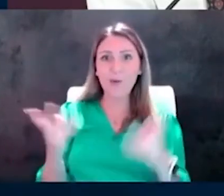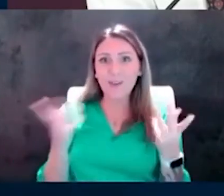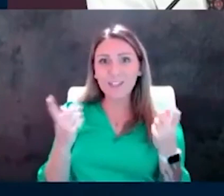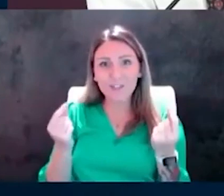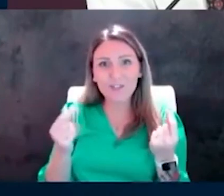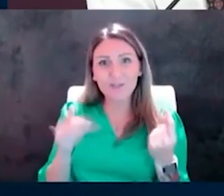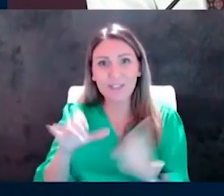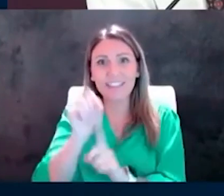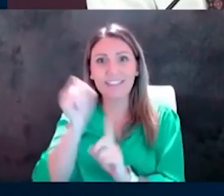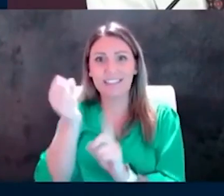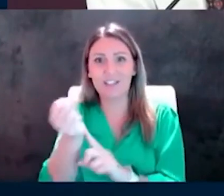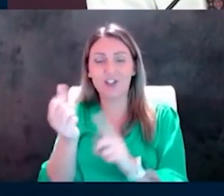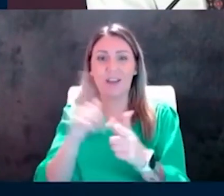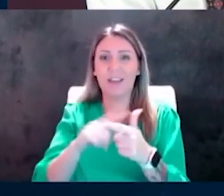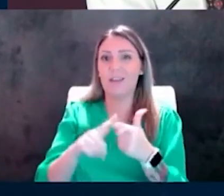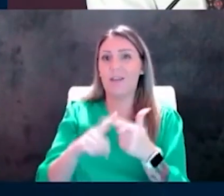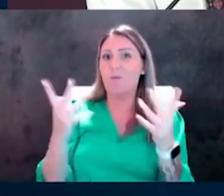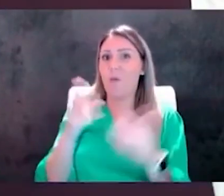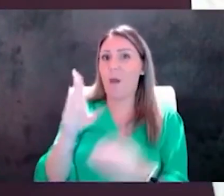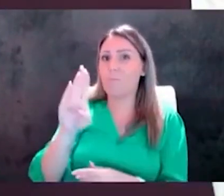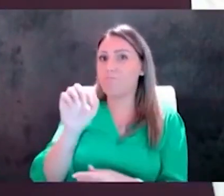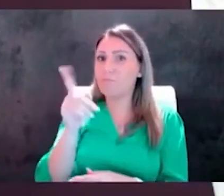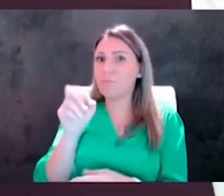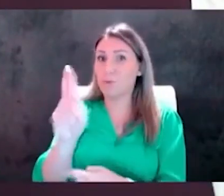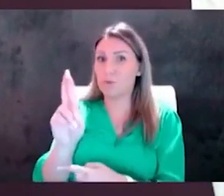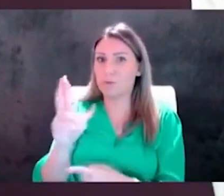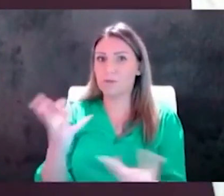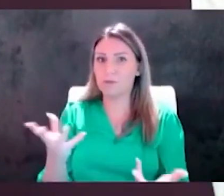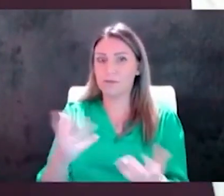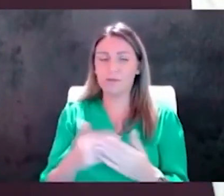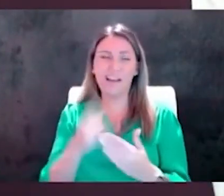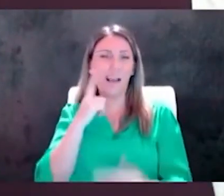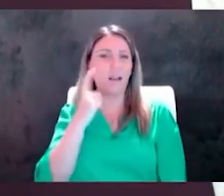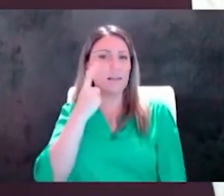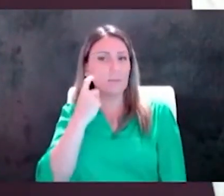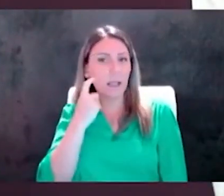booster are you going to get? Yeah. Here's what I would speculate.